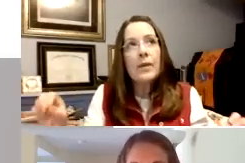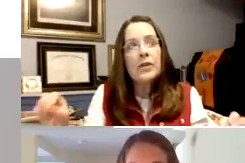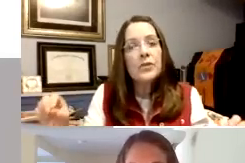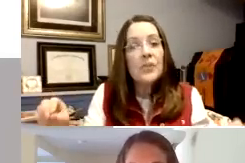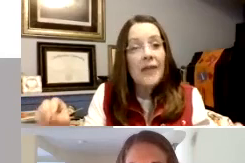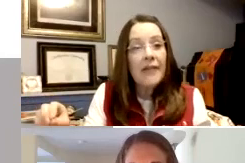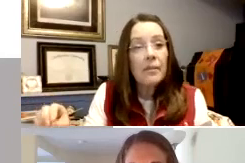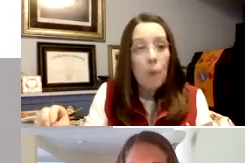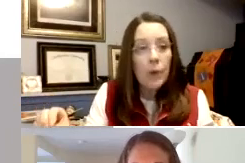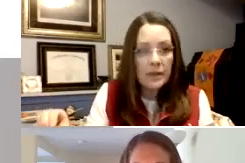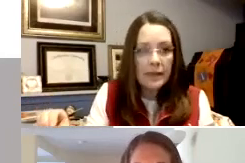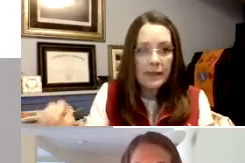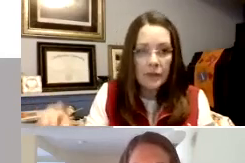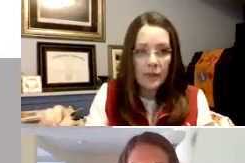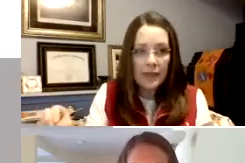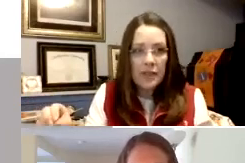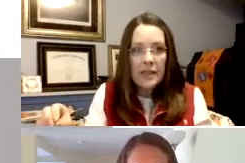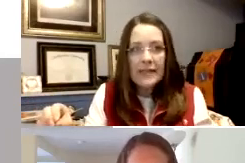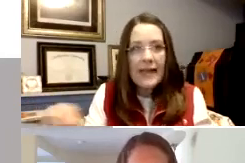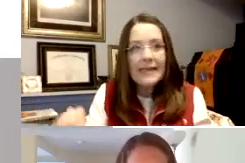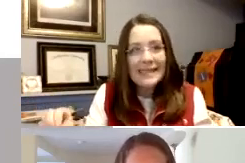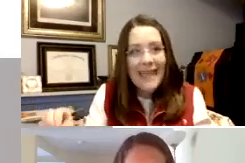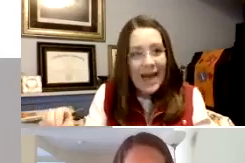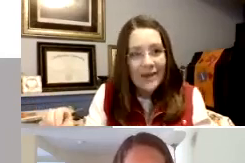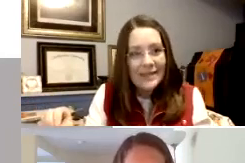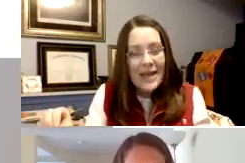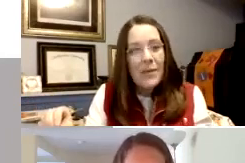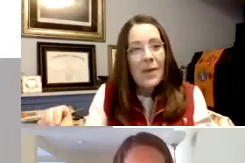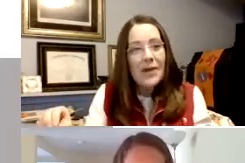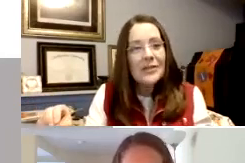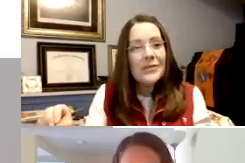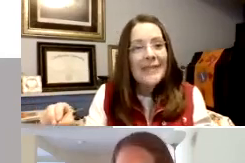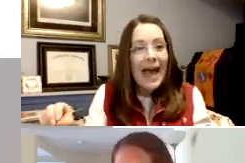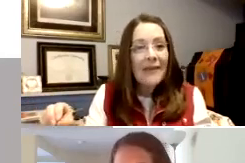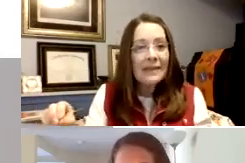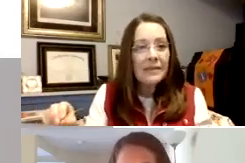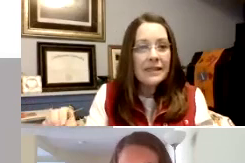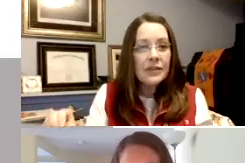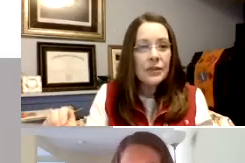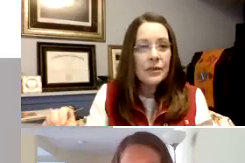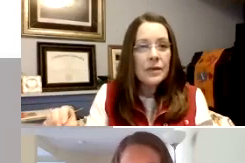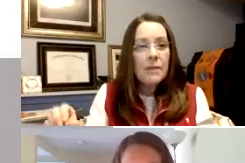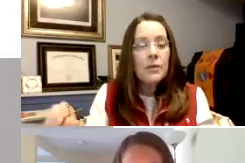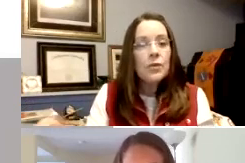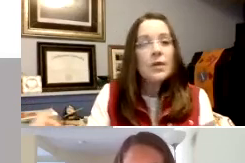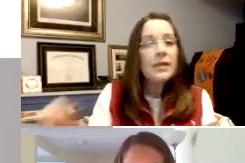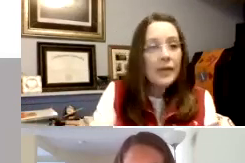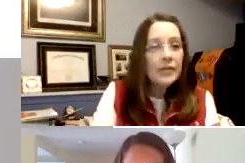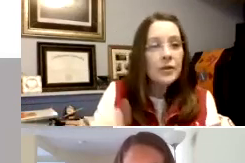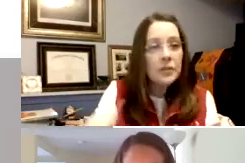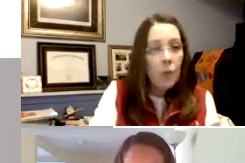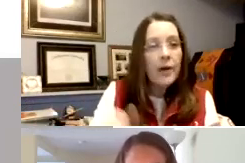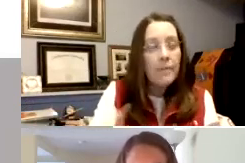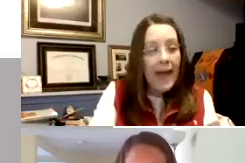when our students don't have the motor ability to reach, like that doesn't count. But when our students have the ability to motorically reach